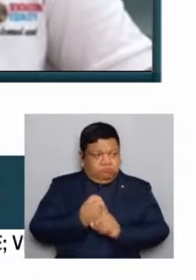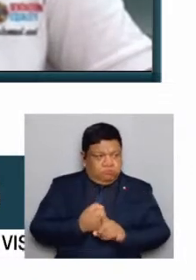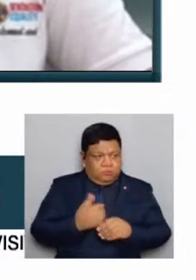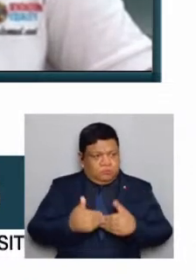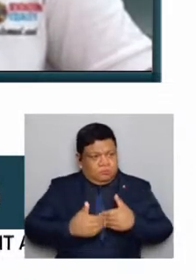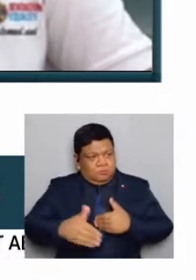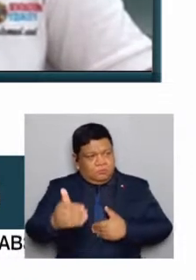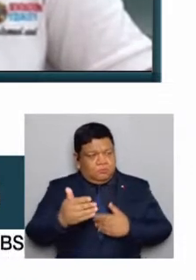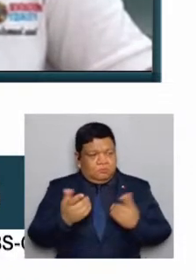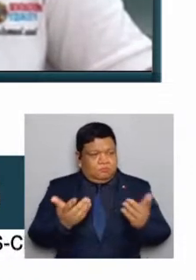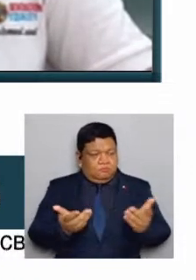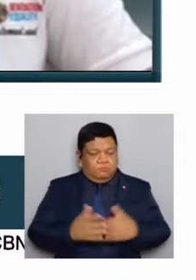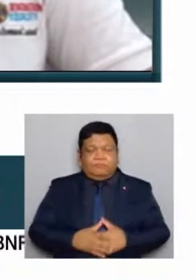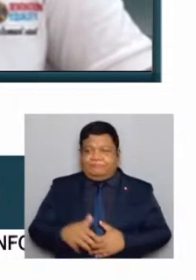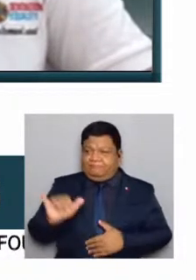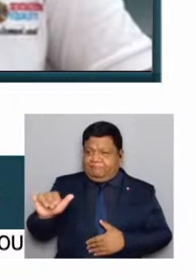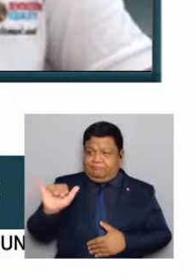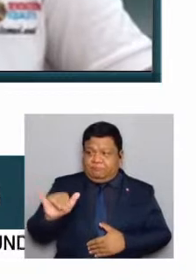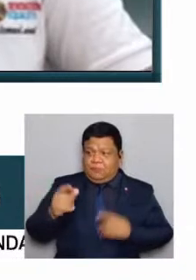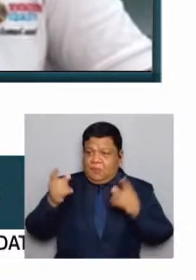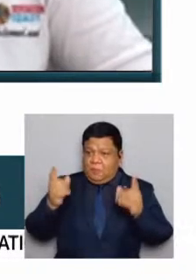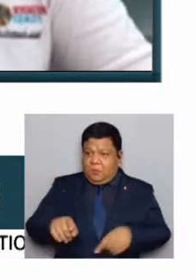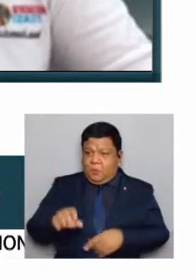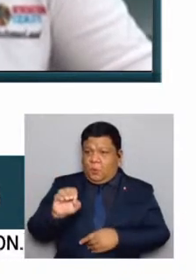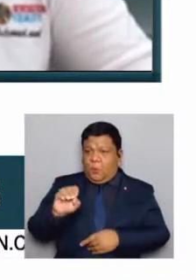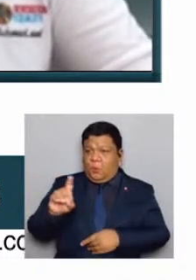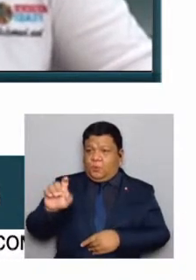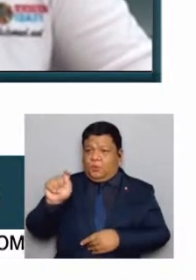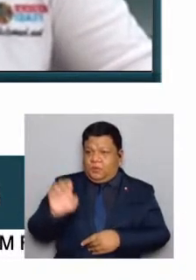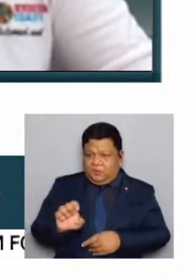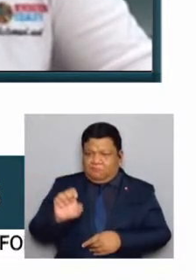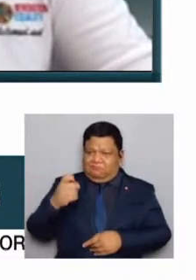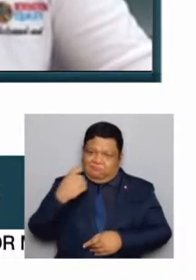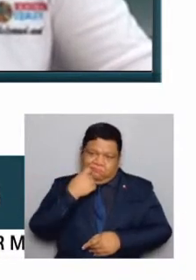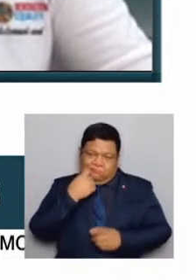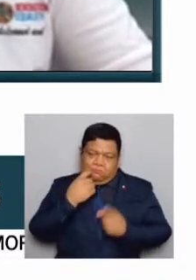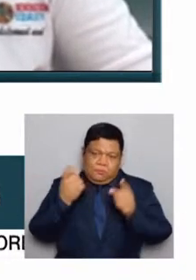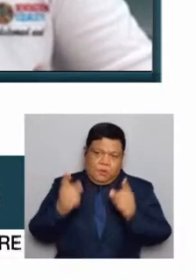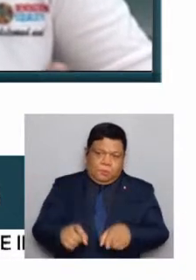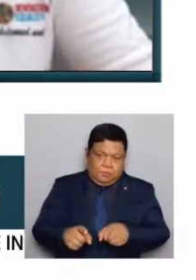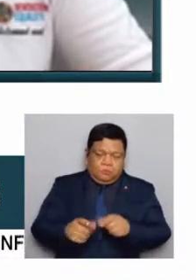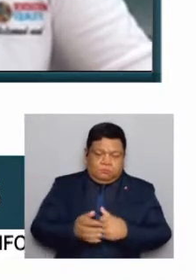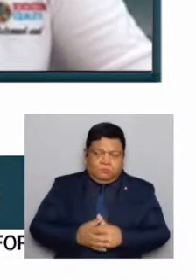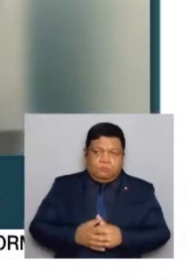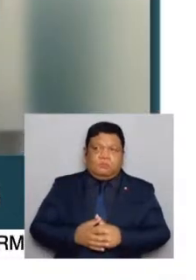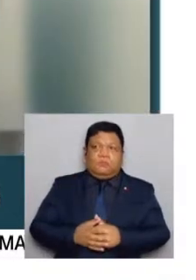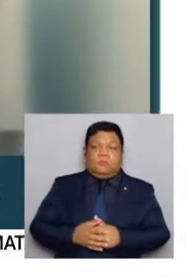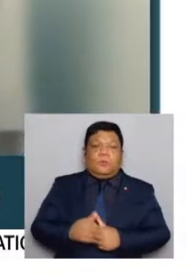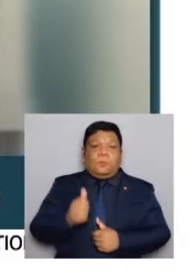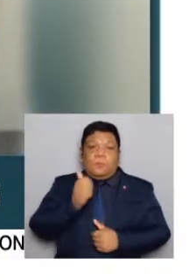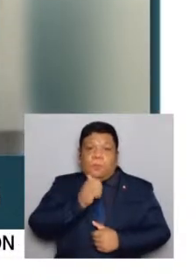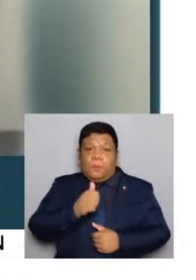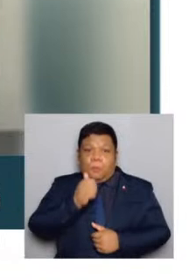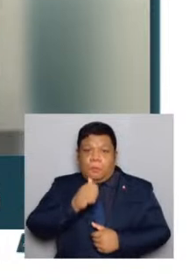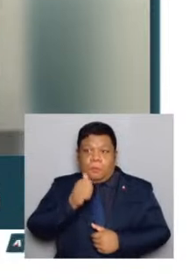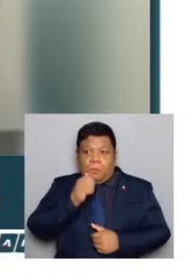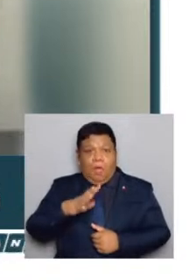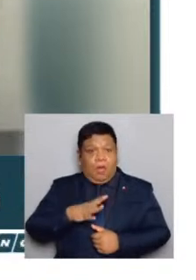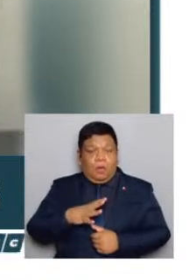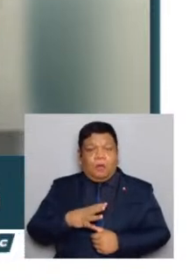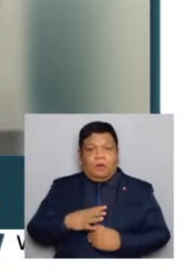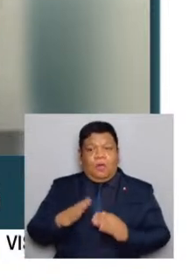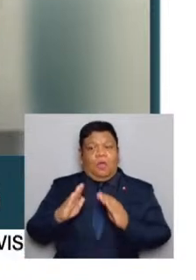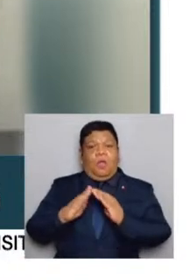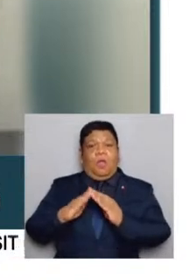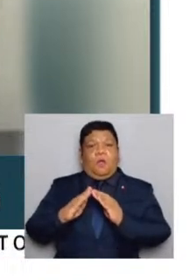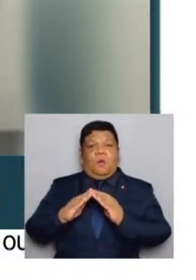Typhoon Odette, a very recent example for us when women would lost their houses.